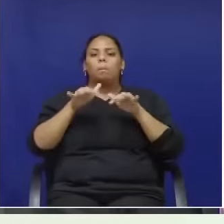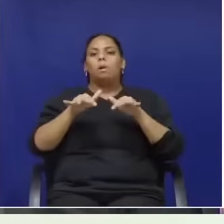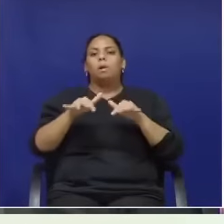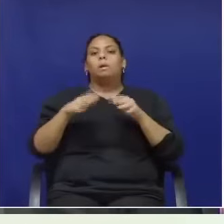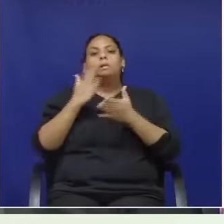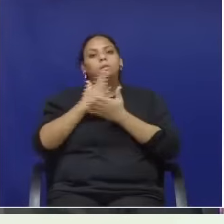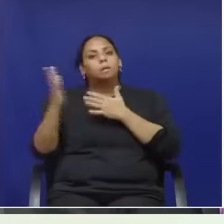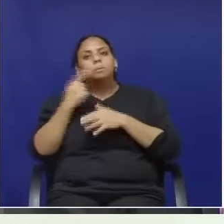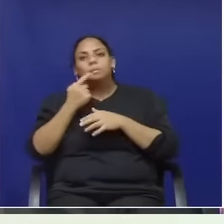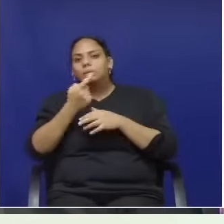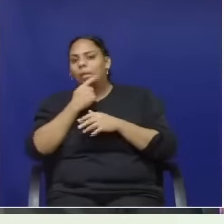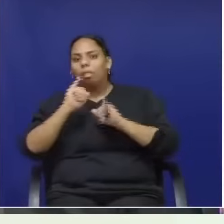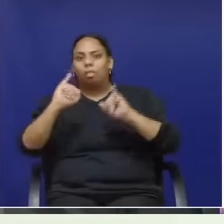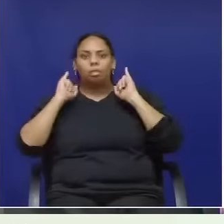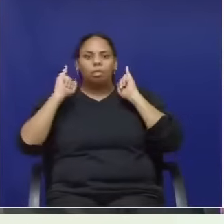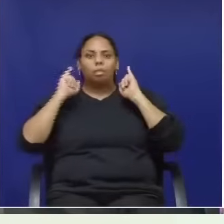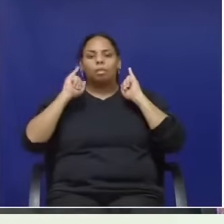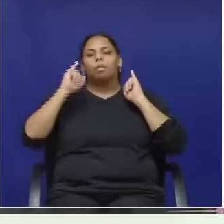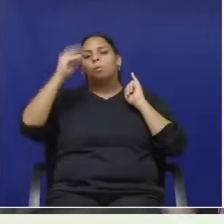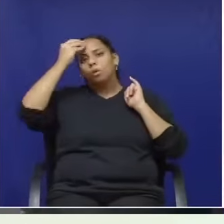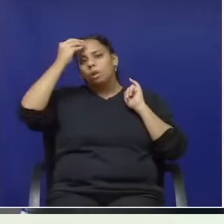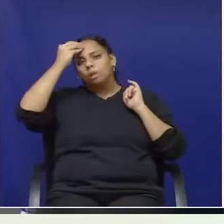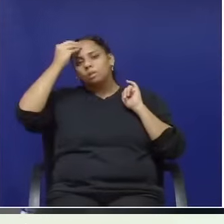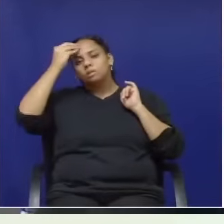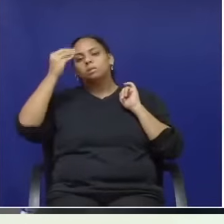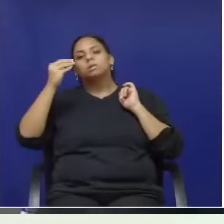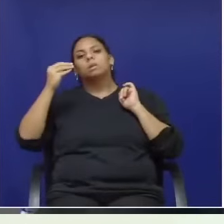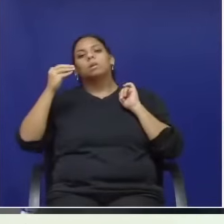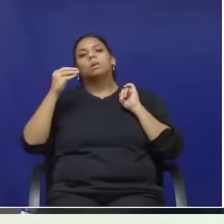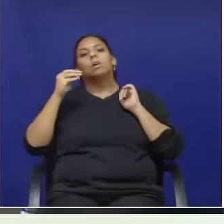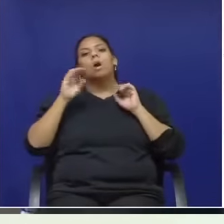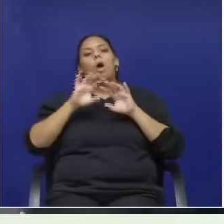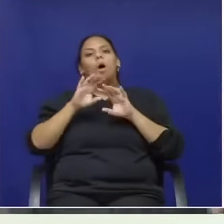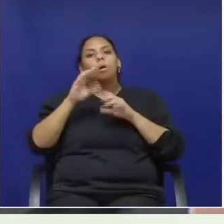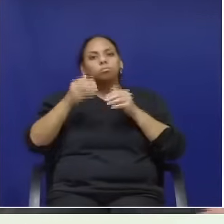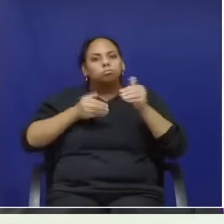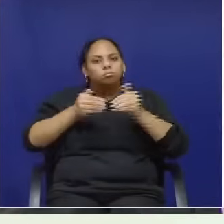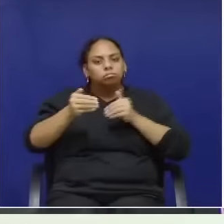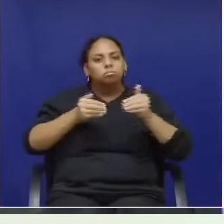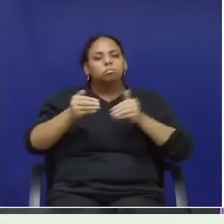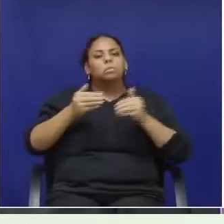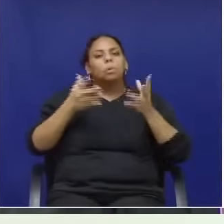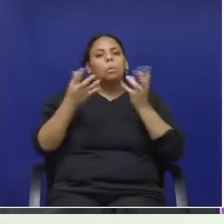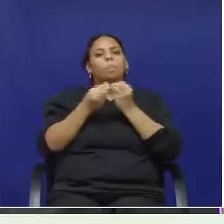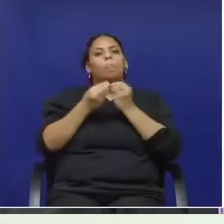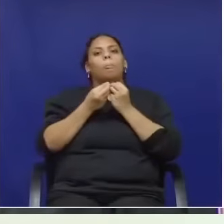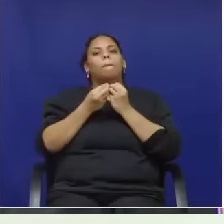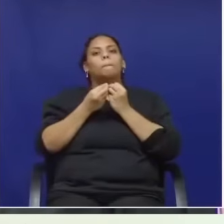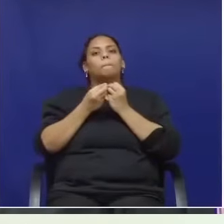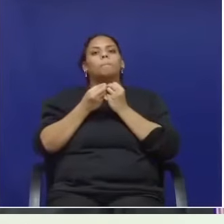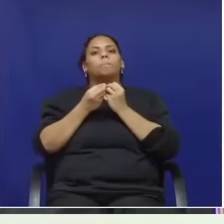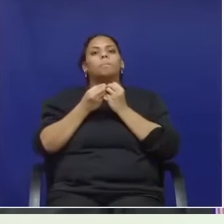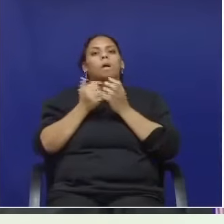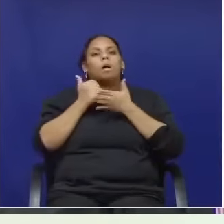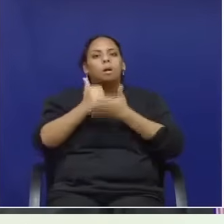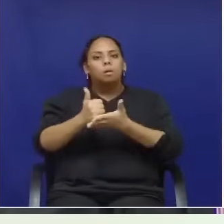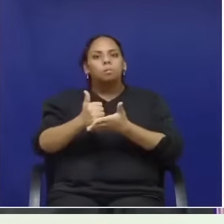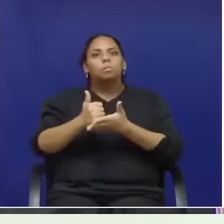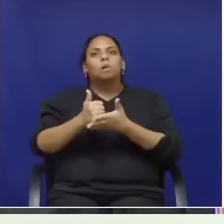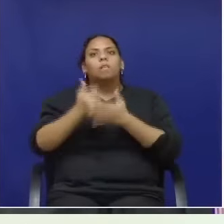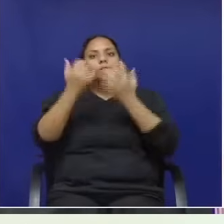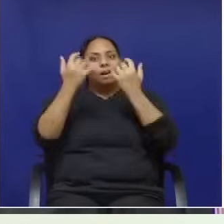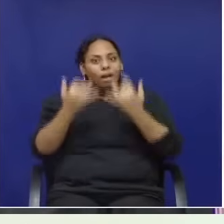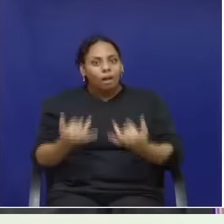has intensified intelligence-led policing operations, interagency cooperation,